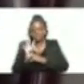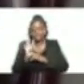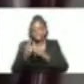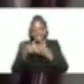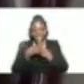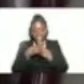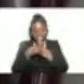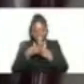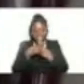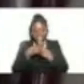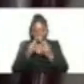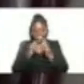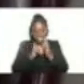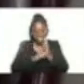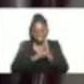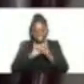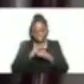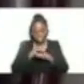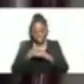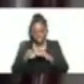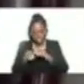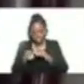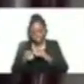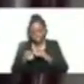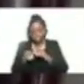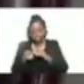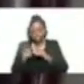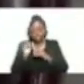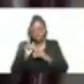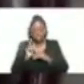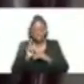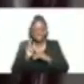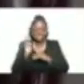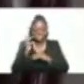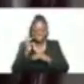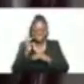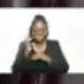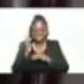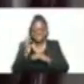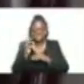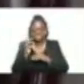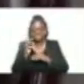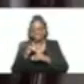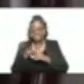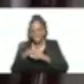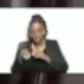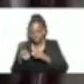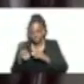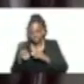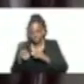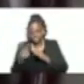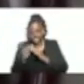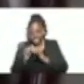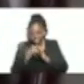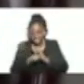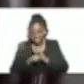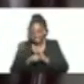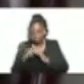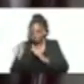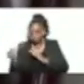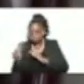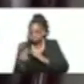$64,000+, which equates to just a little over $16,000 to each of the four